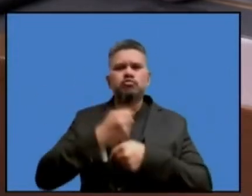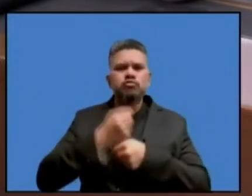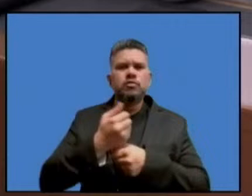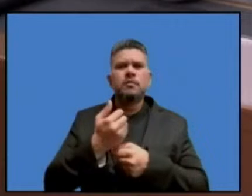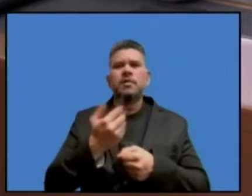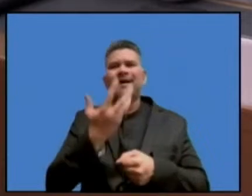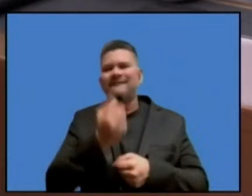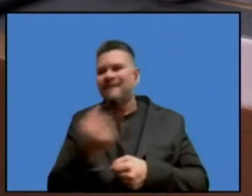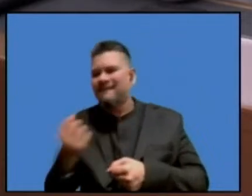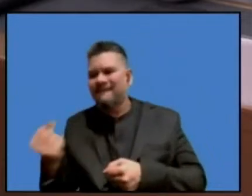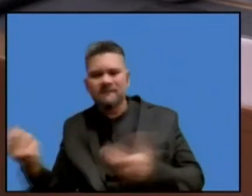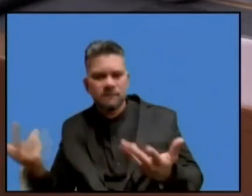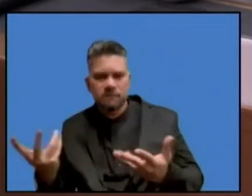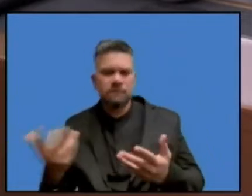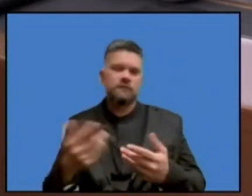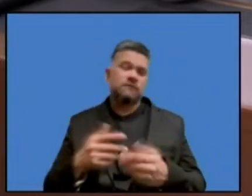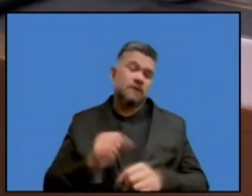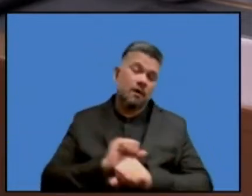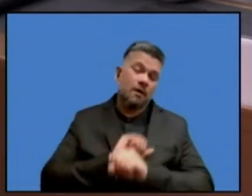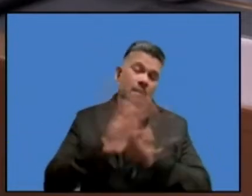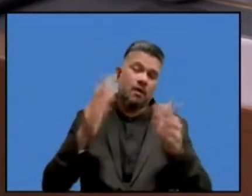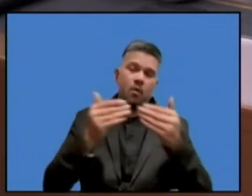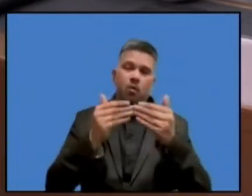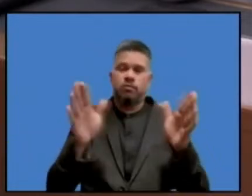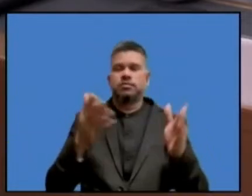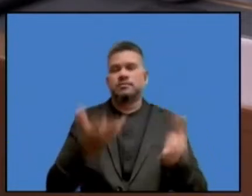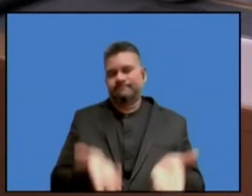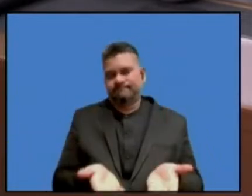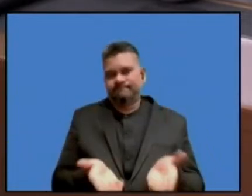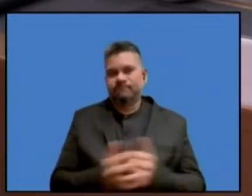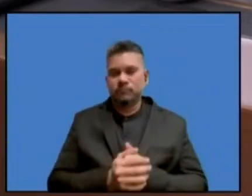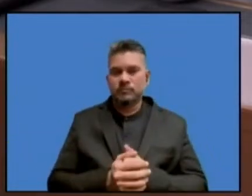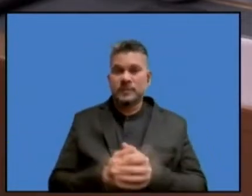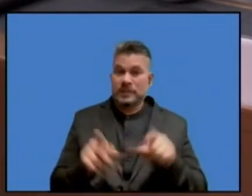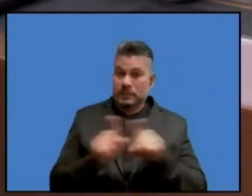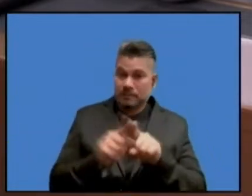transparency. Likewise, Pakistan have introduced